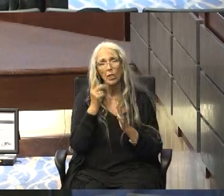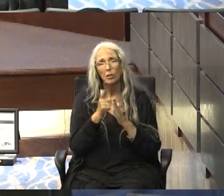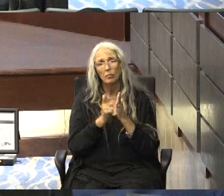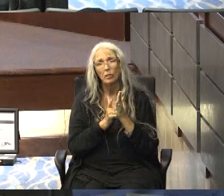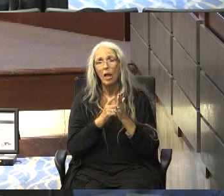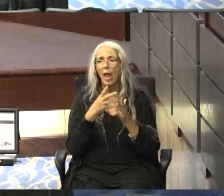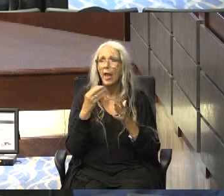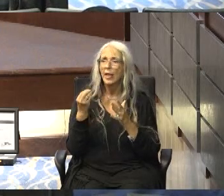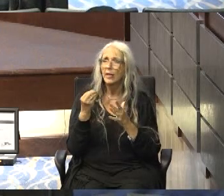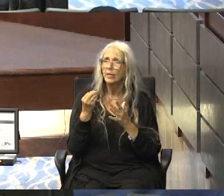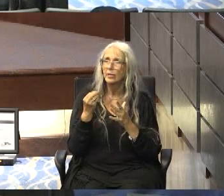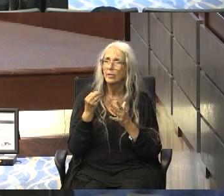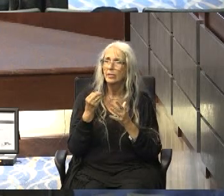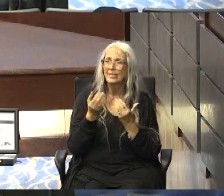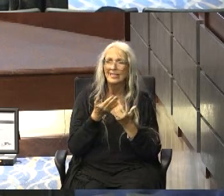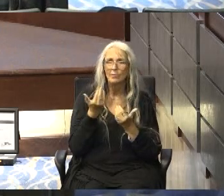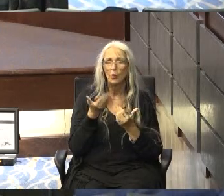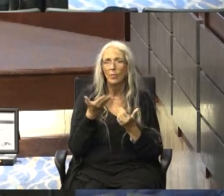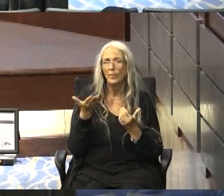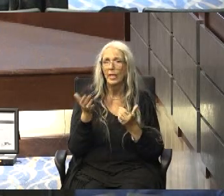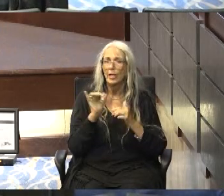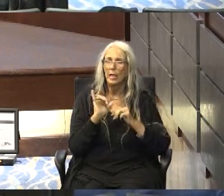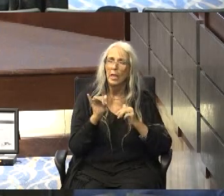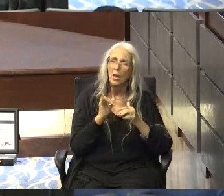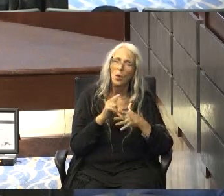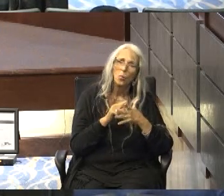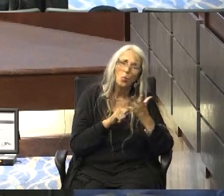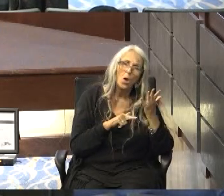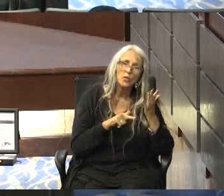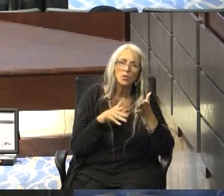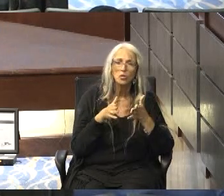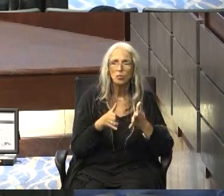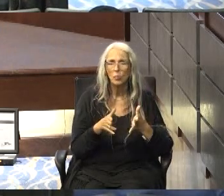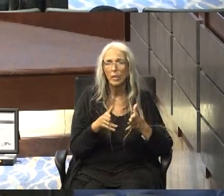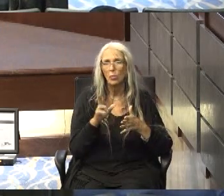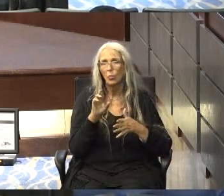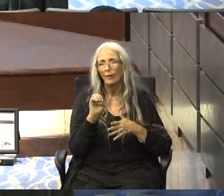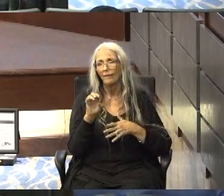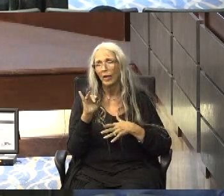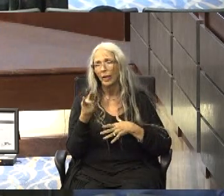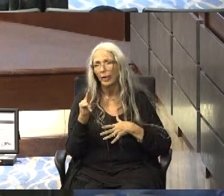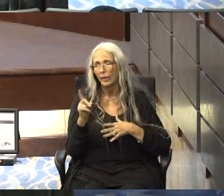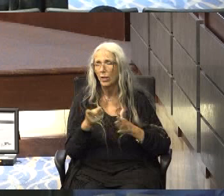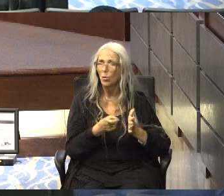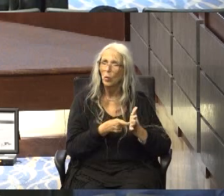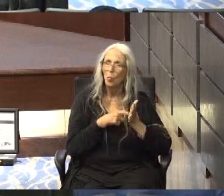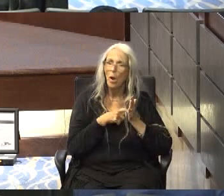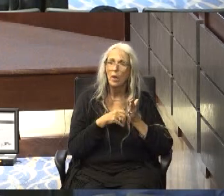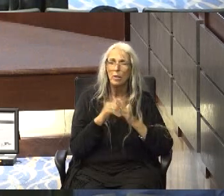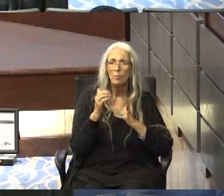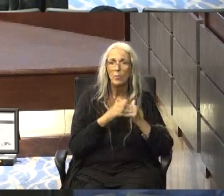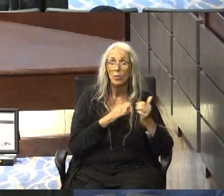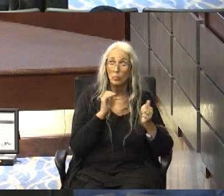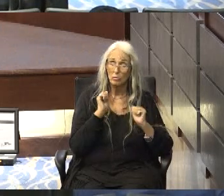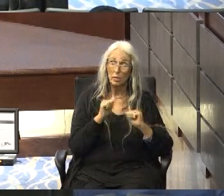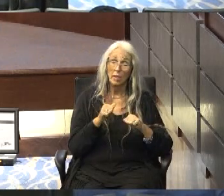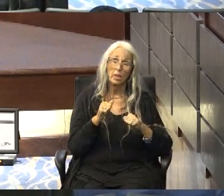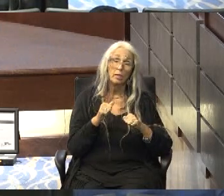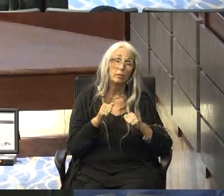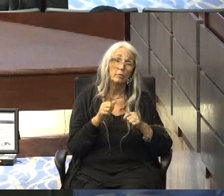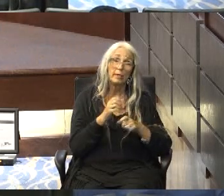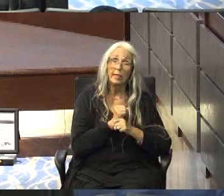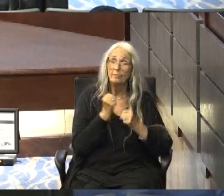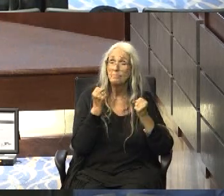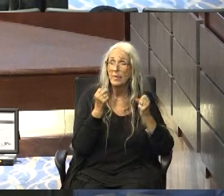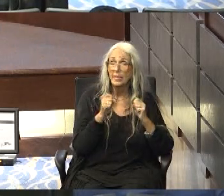you looked at just a simple thing like, what is the street width I'm required to build? You could come up with several different